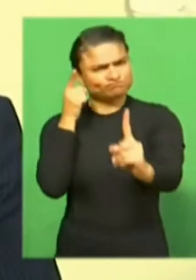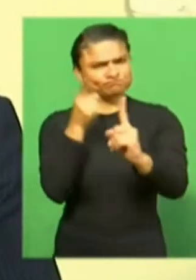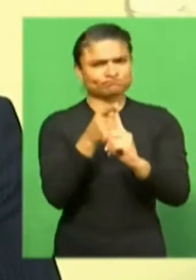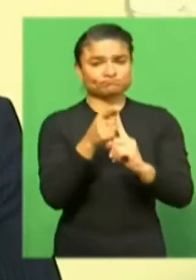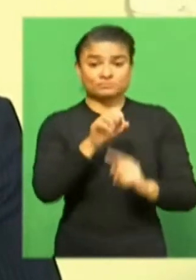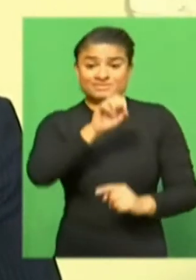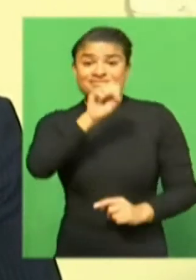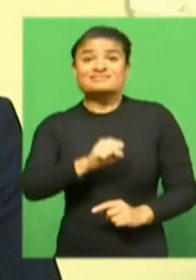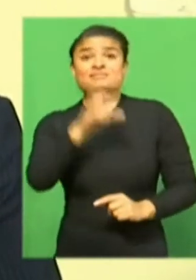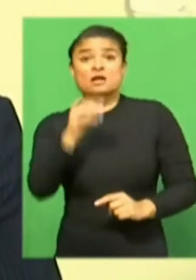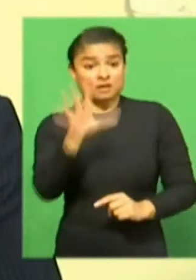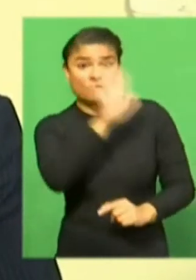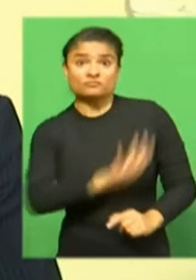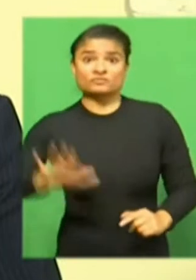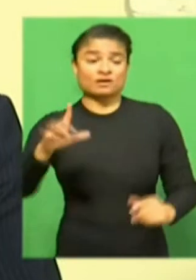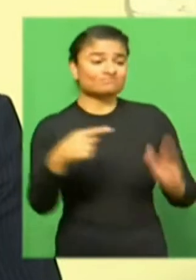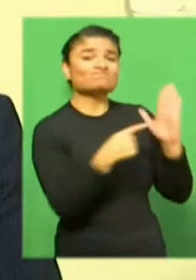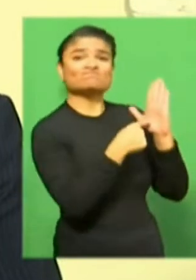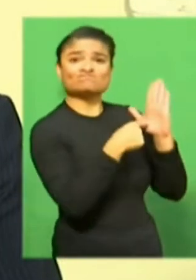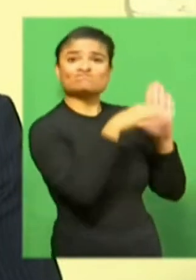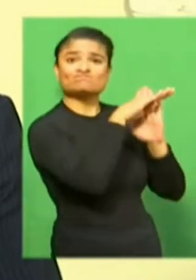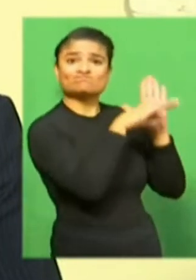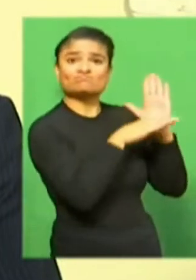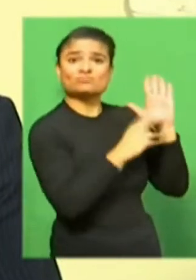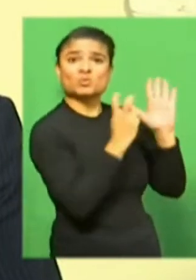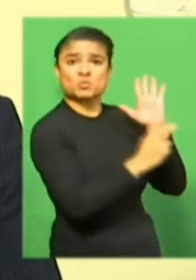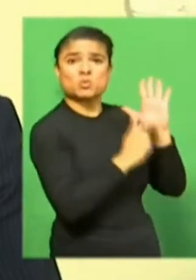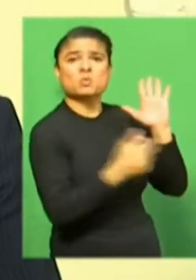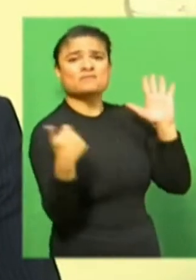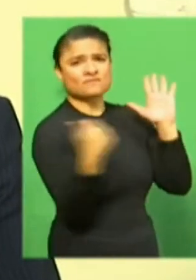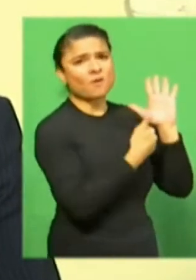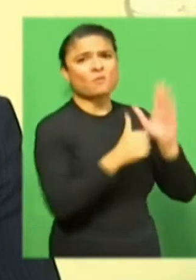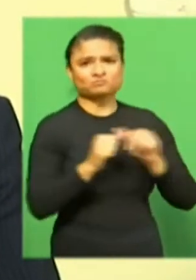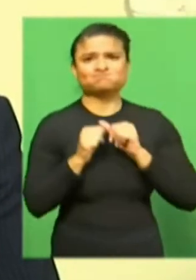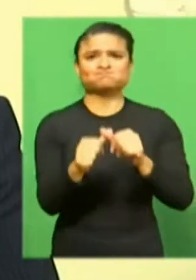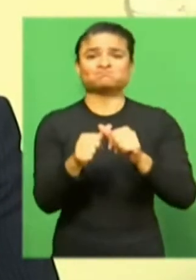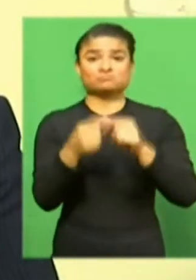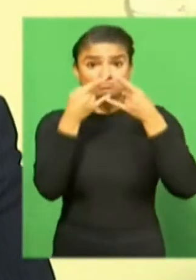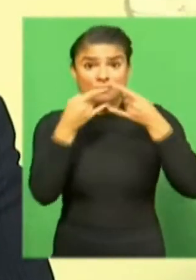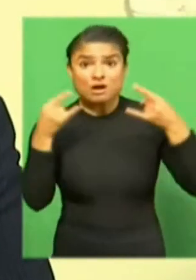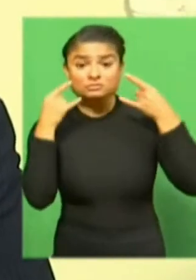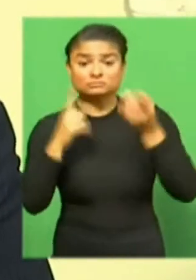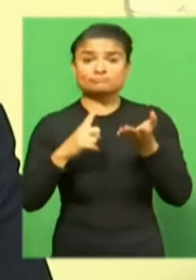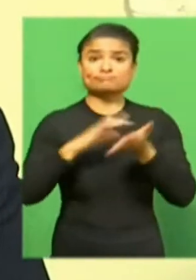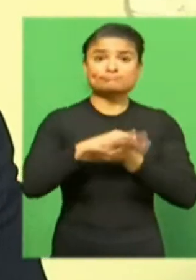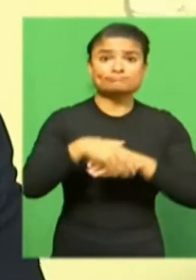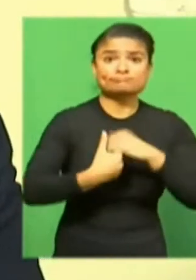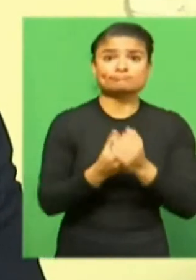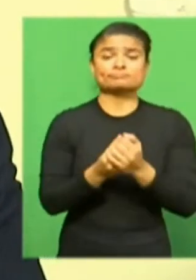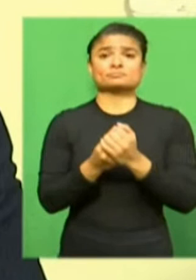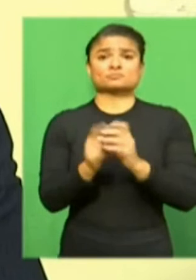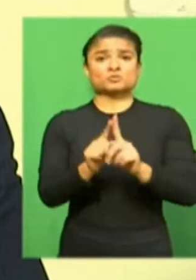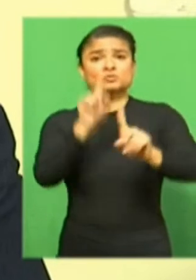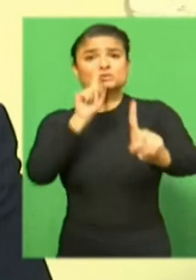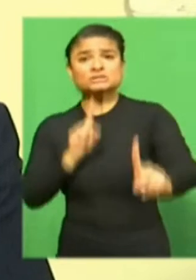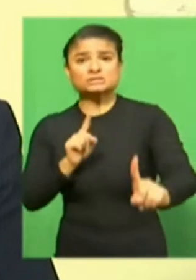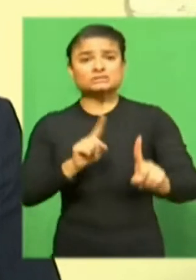basic health precautions, have been effective in reducing the rate of infection.